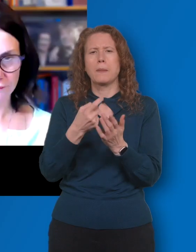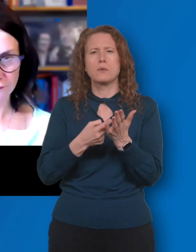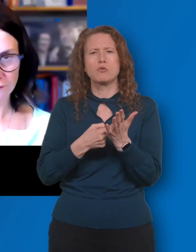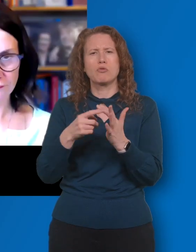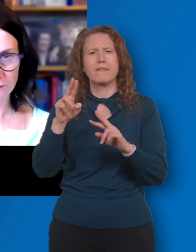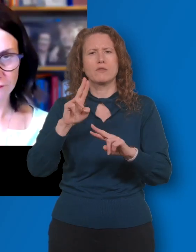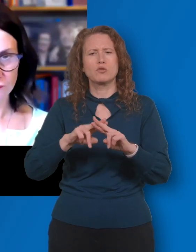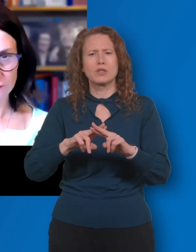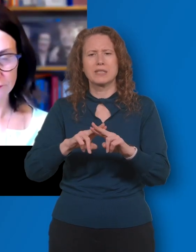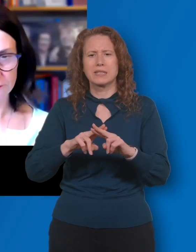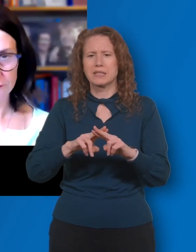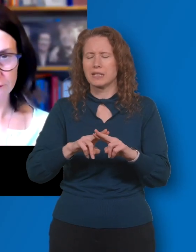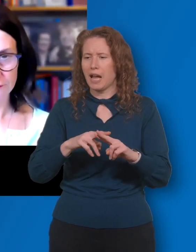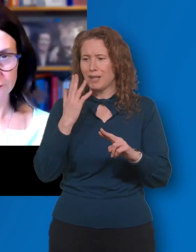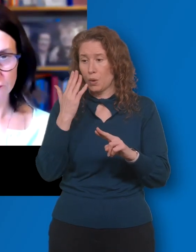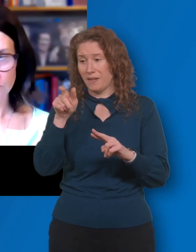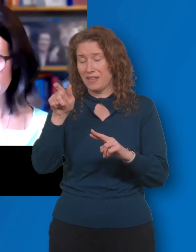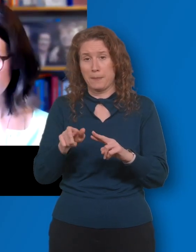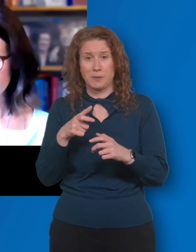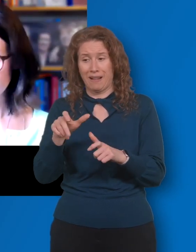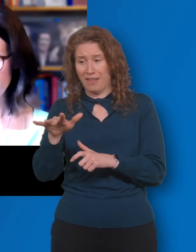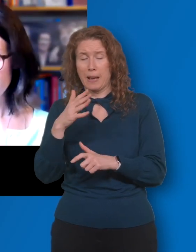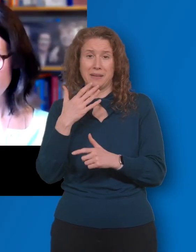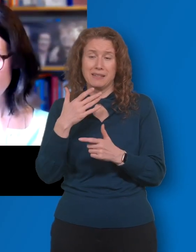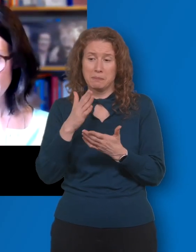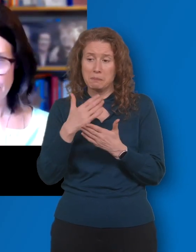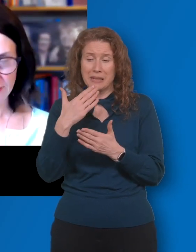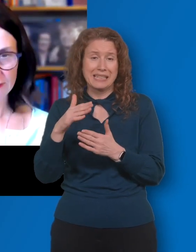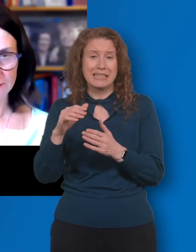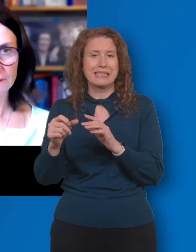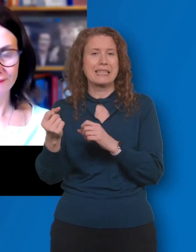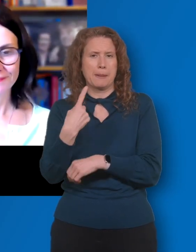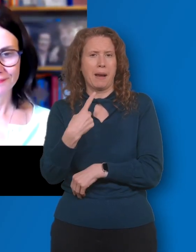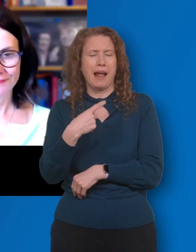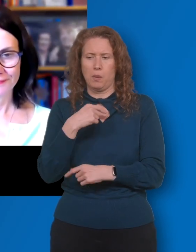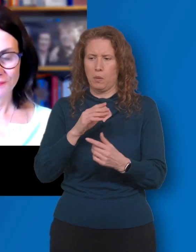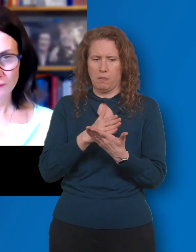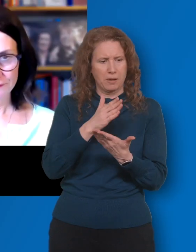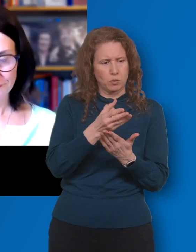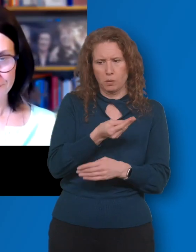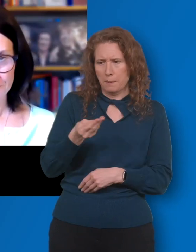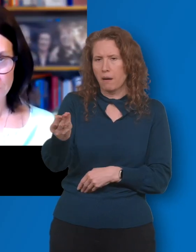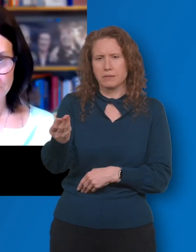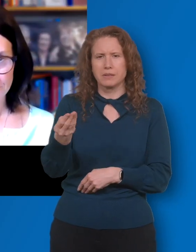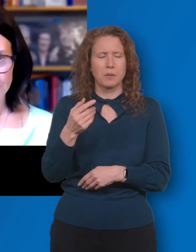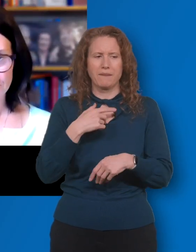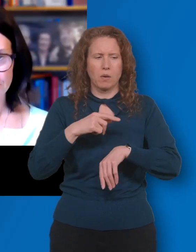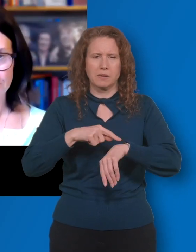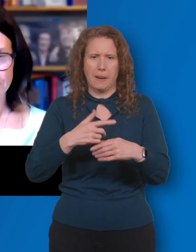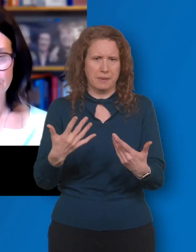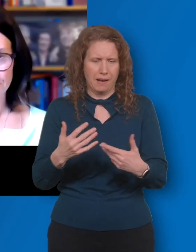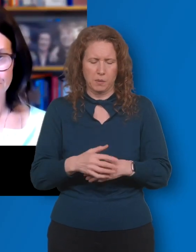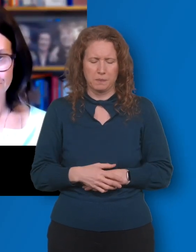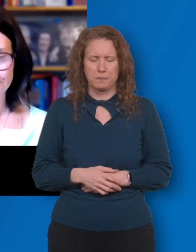say if that person's still on the line, please just drop us an email at EDICa and we'll sort that out for you. I don't think we've got time to arrange that just